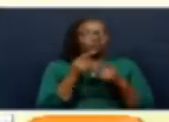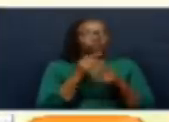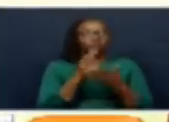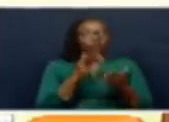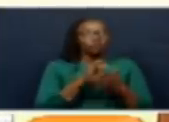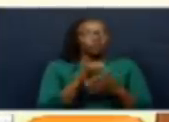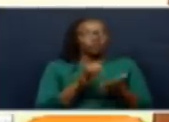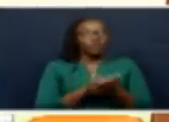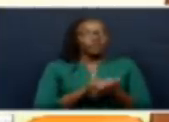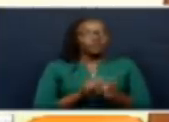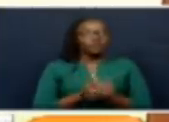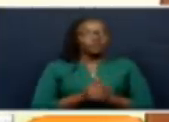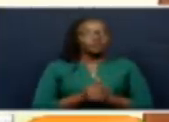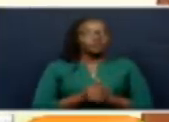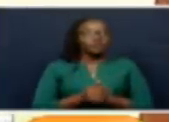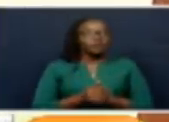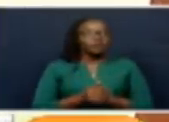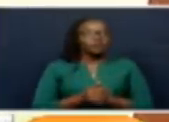Ouko.